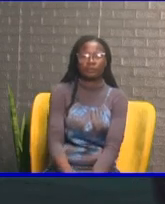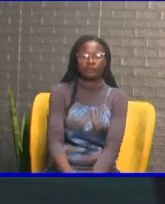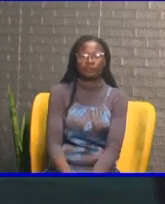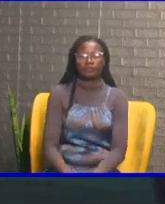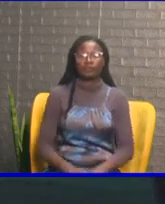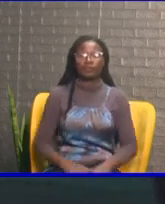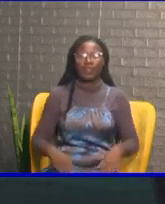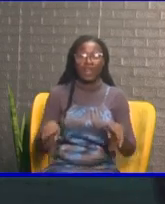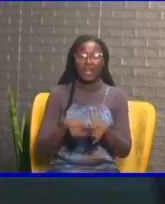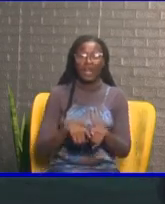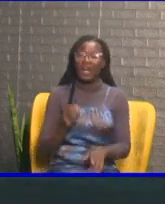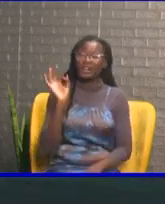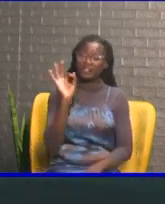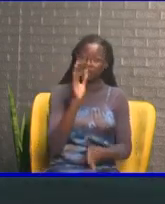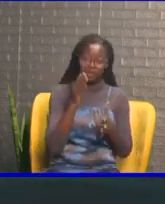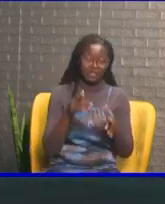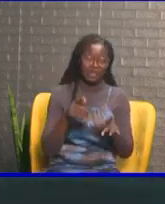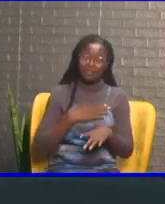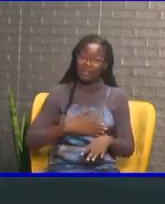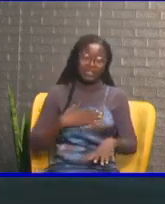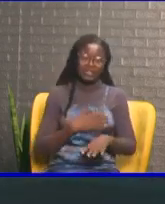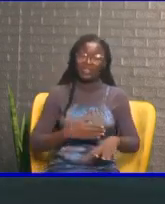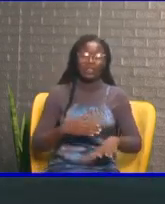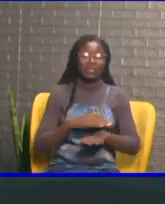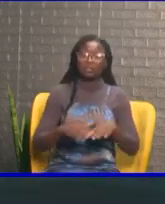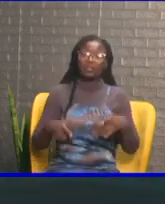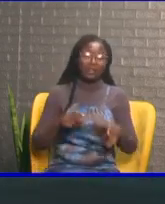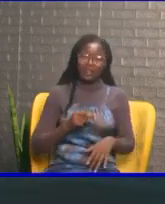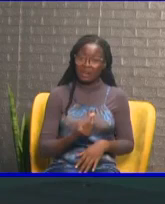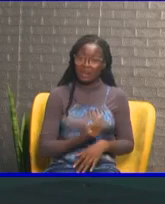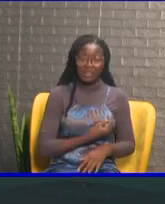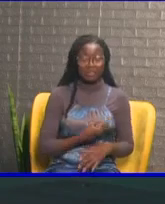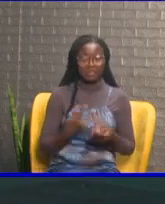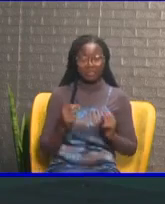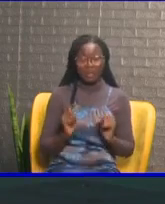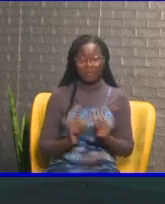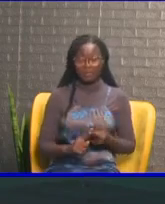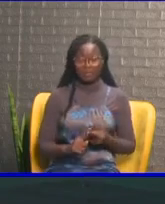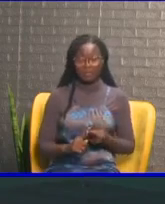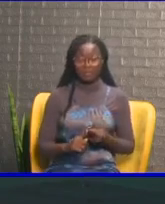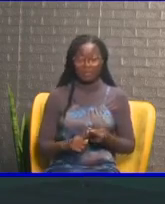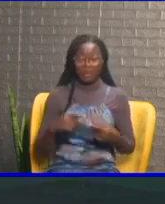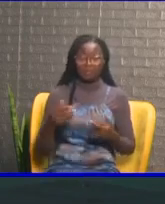As ministers, please, let's not raise spoiled Christians because we want to fill our congregation.